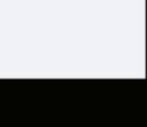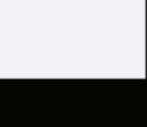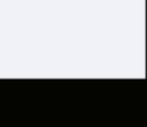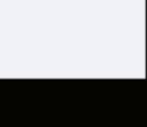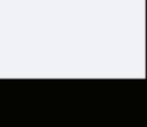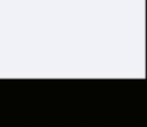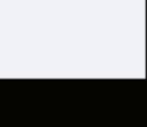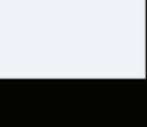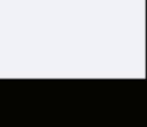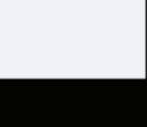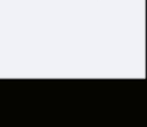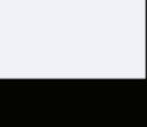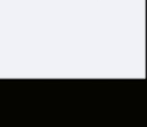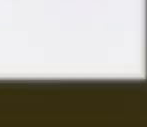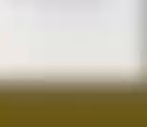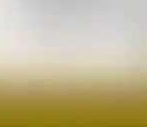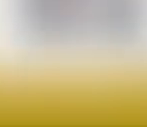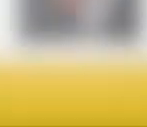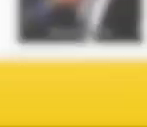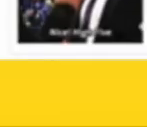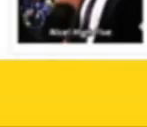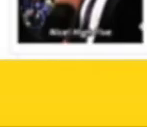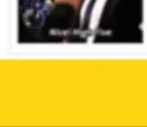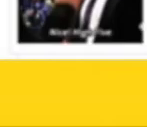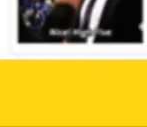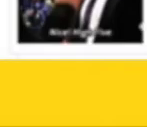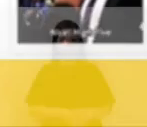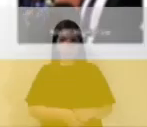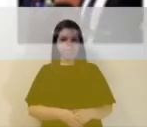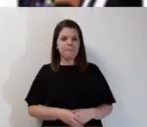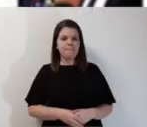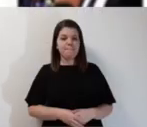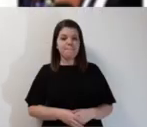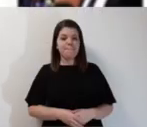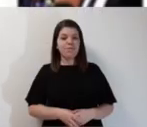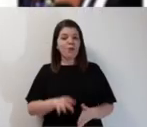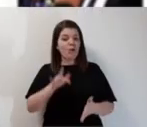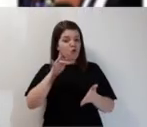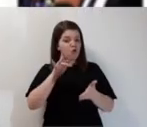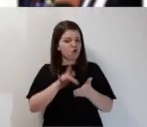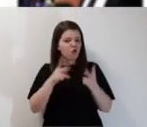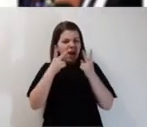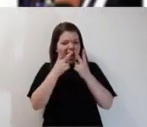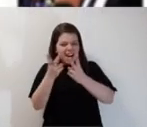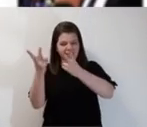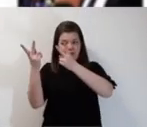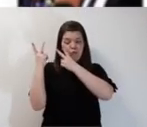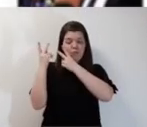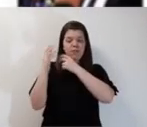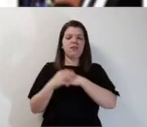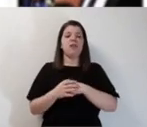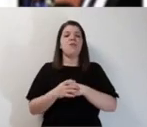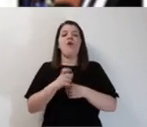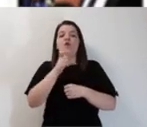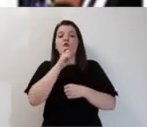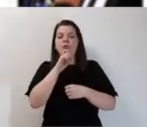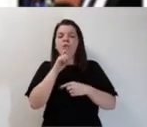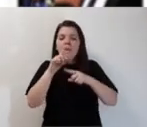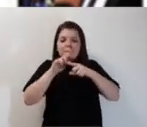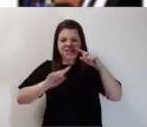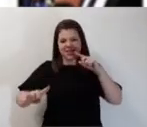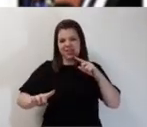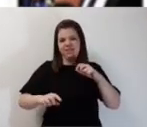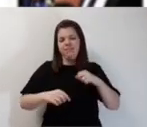works in a successful way. One important action is retrospective session, and we made it using writing